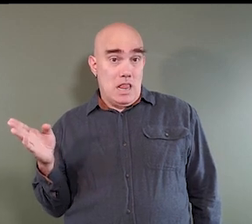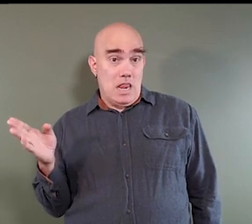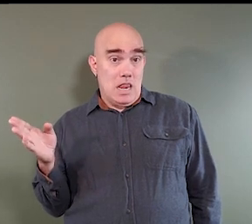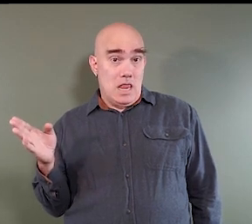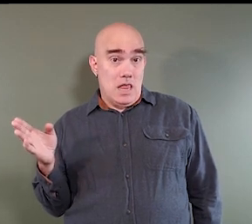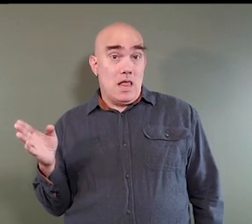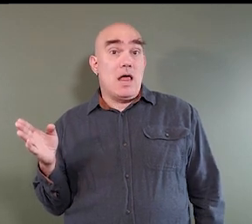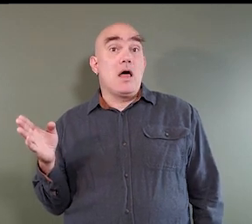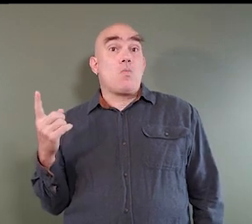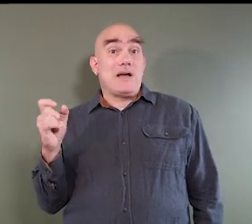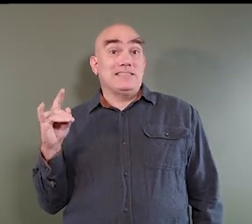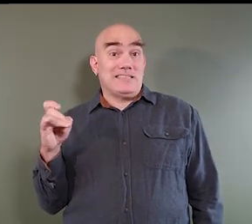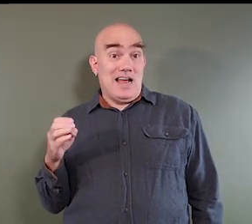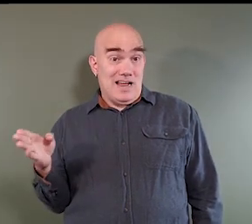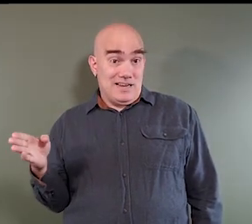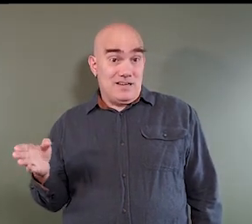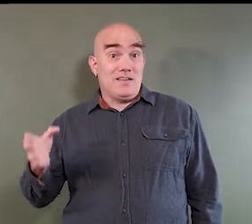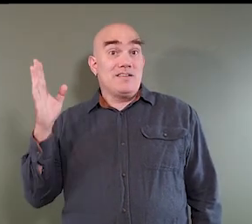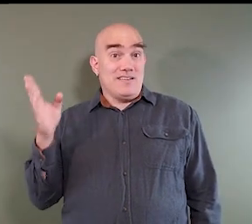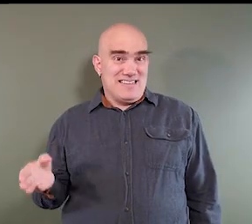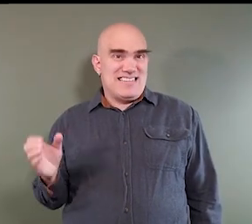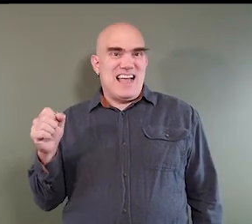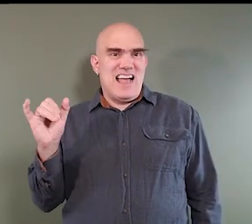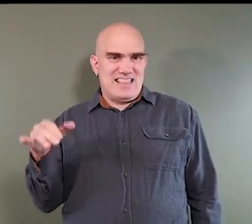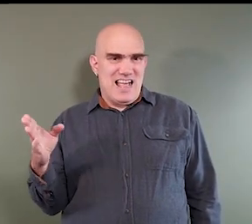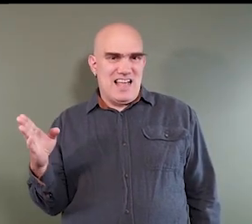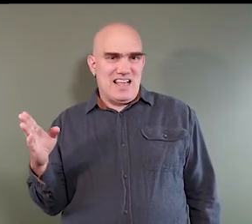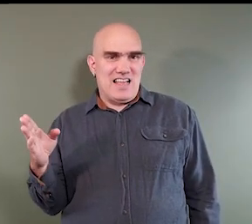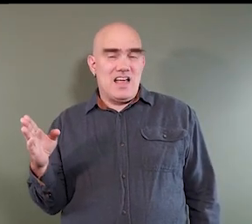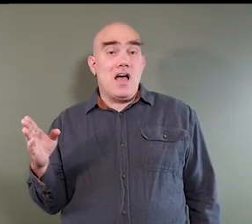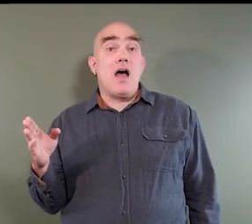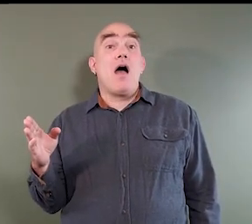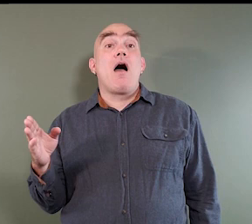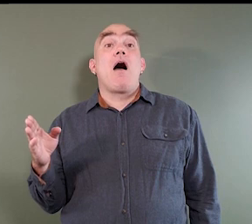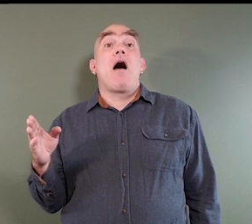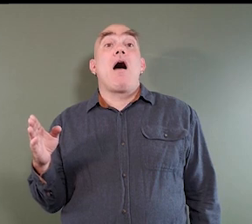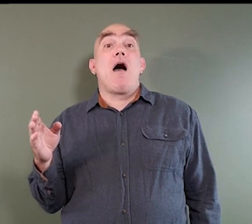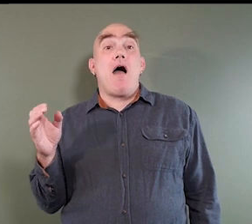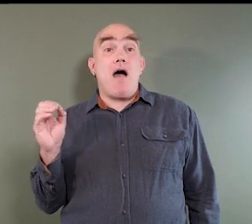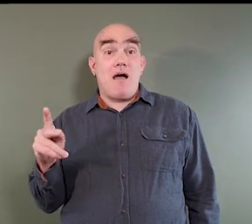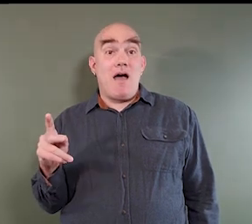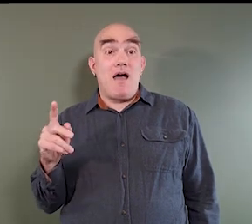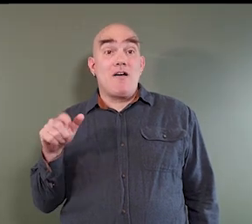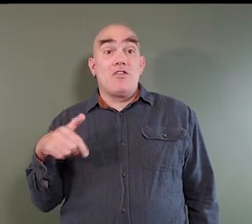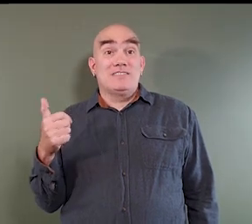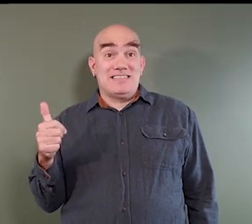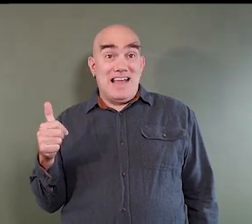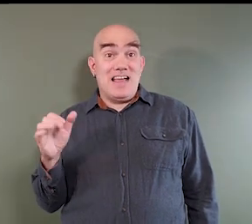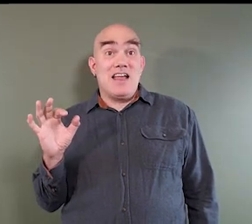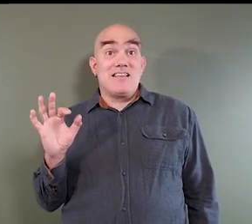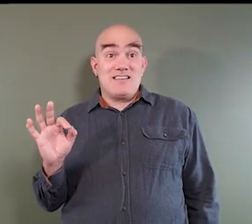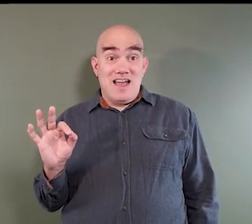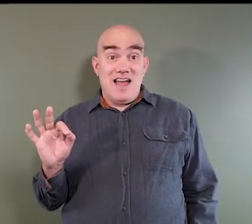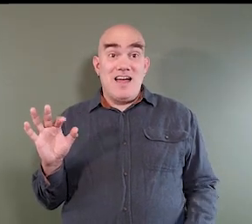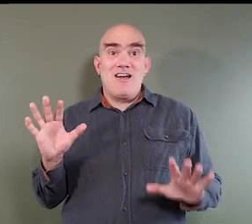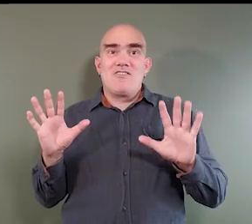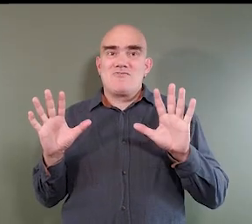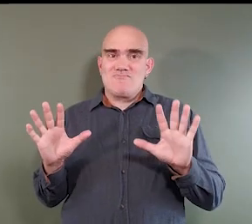one side. Yeah, there we go. Let's swing for another 10, 9,